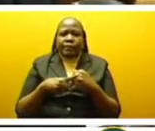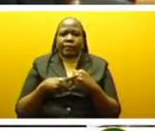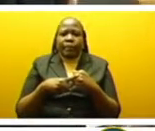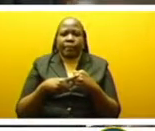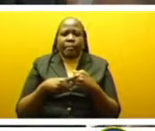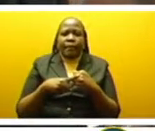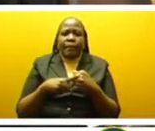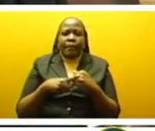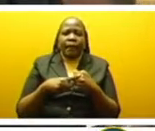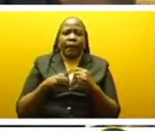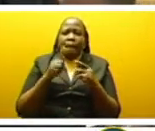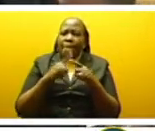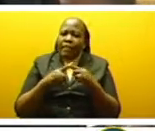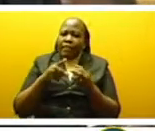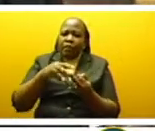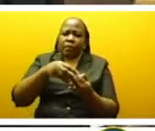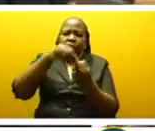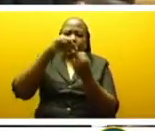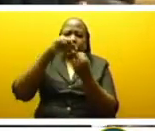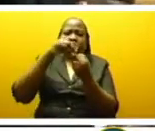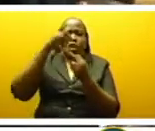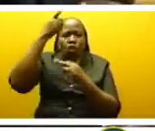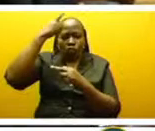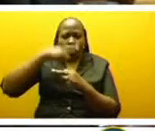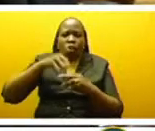and specifically for purposes of a presidential election,